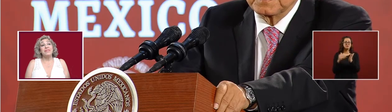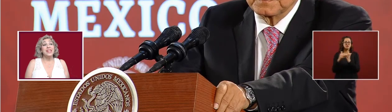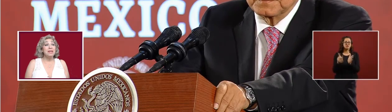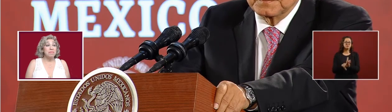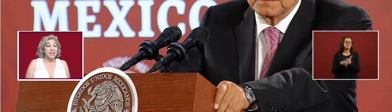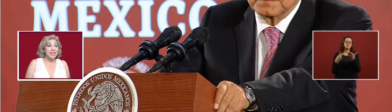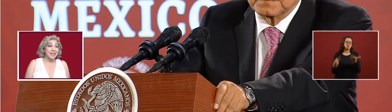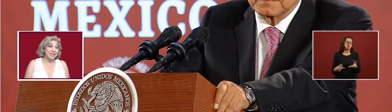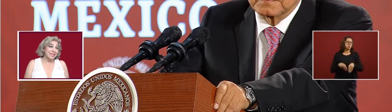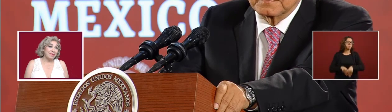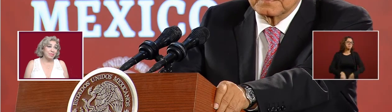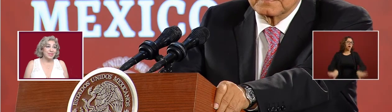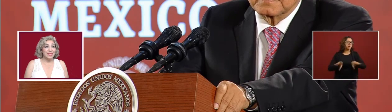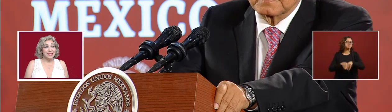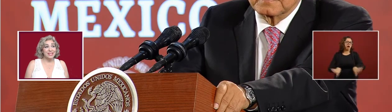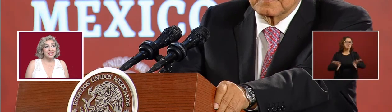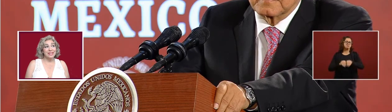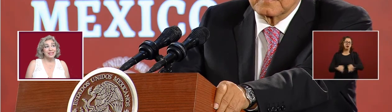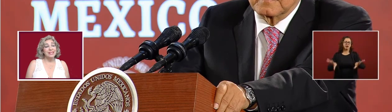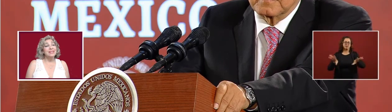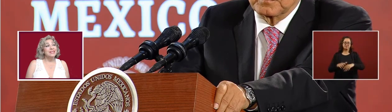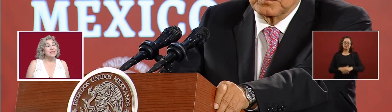15 million examples.